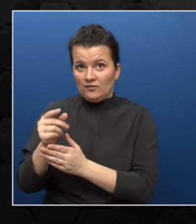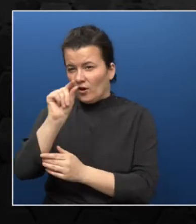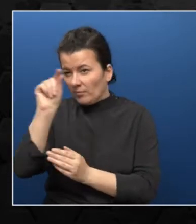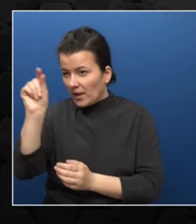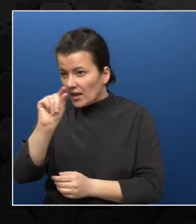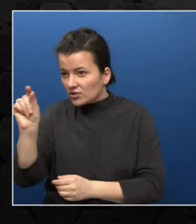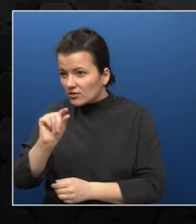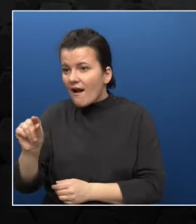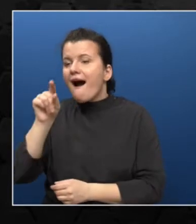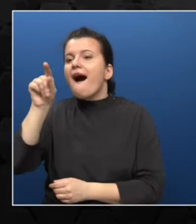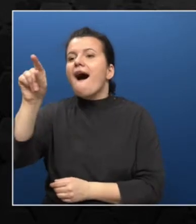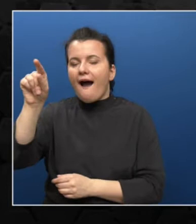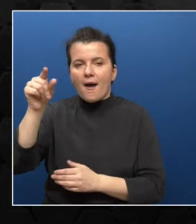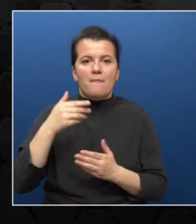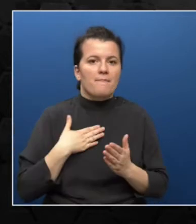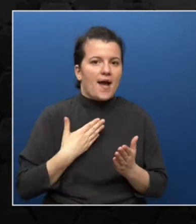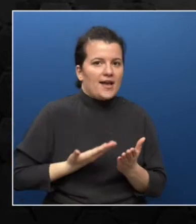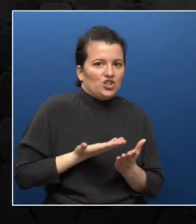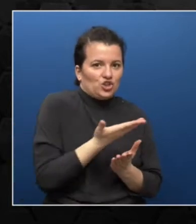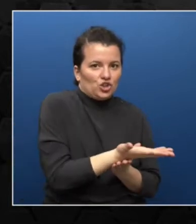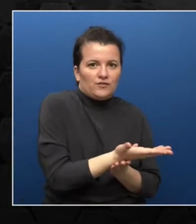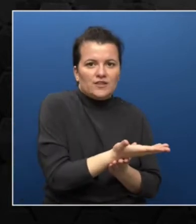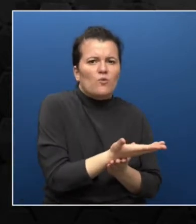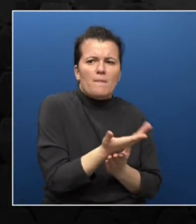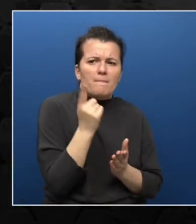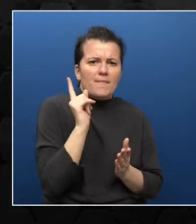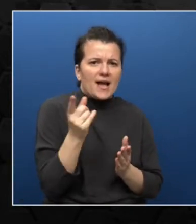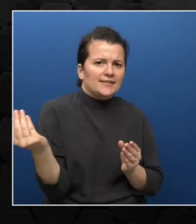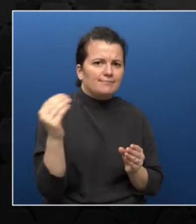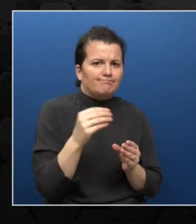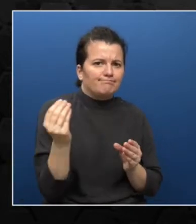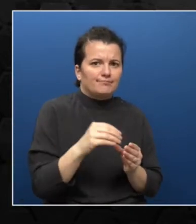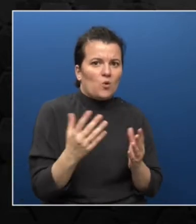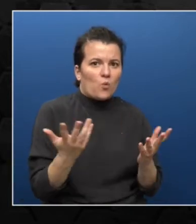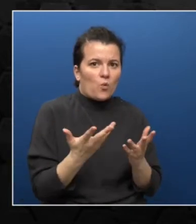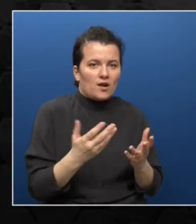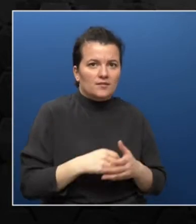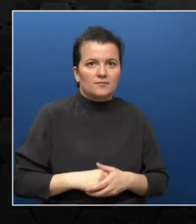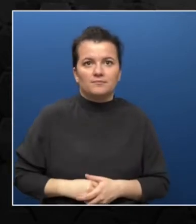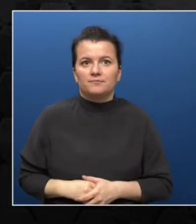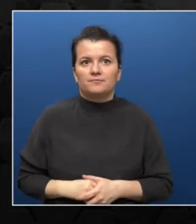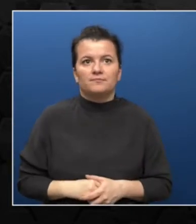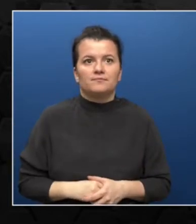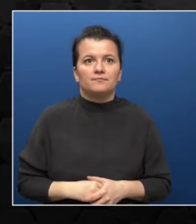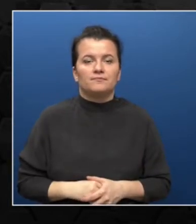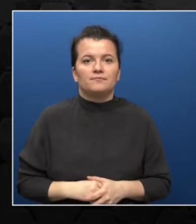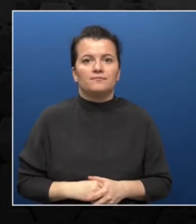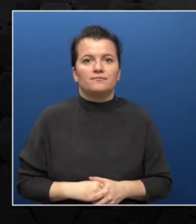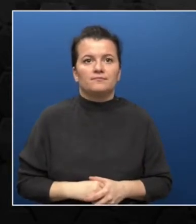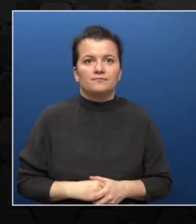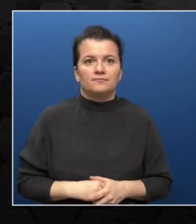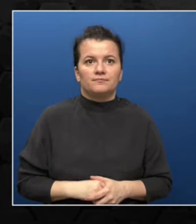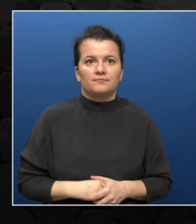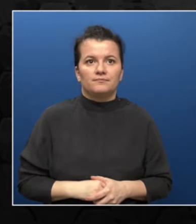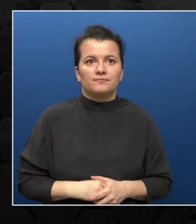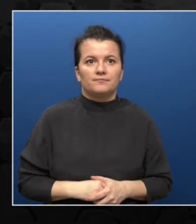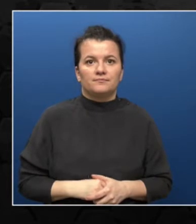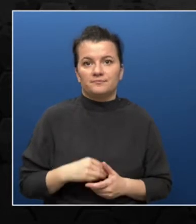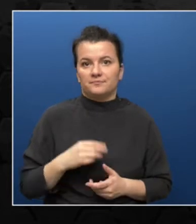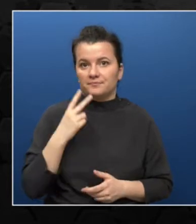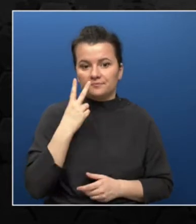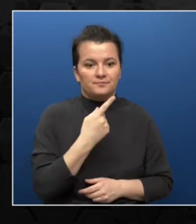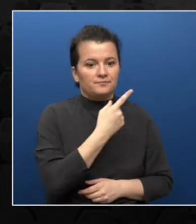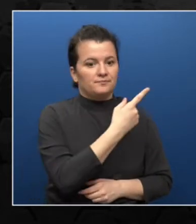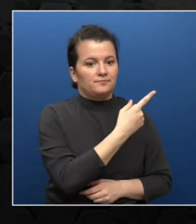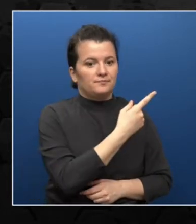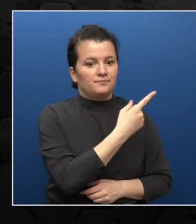service. So here in our, let's close this. here in our canvas, we go